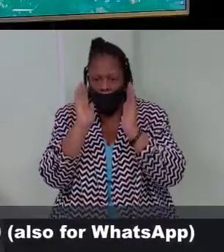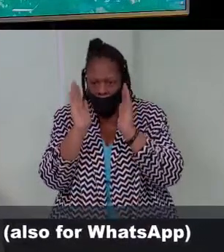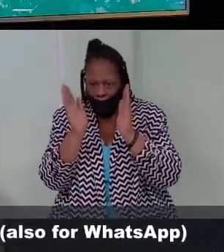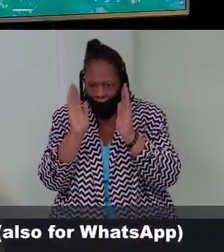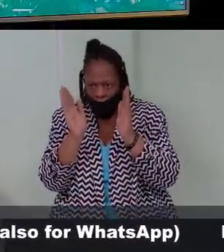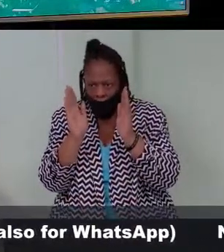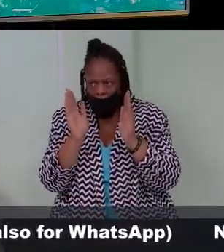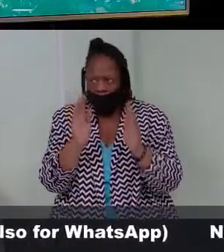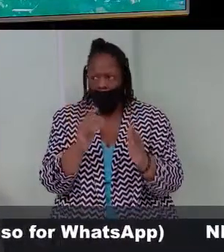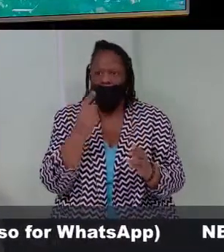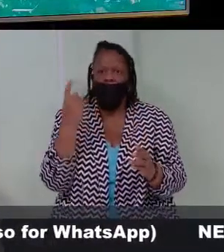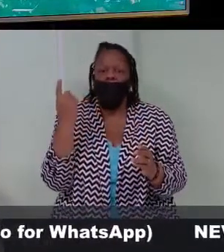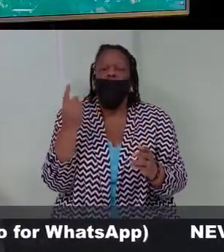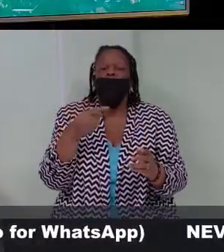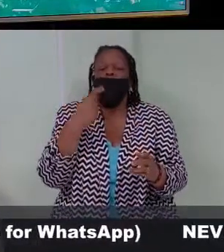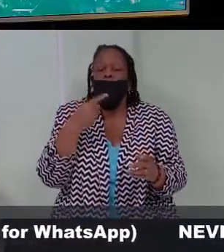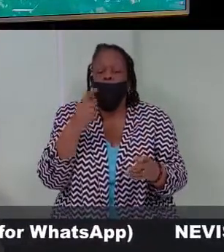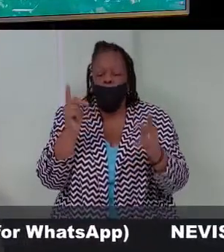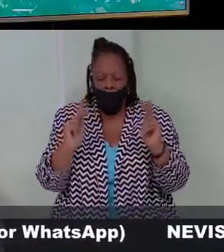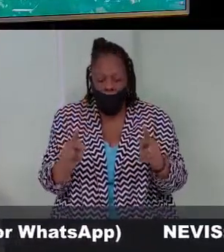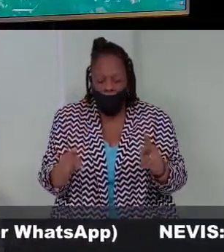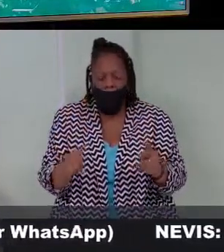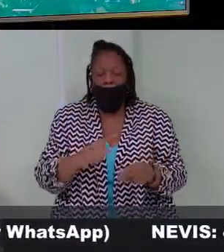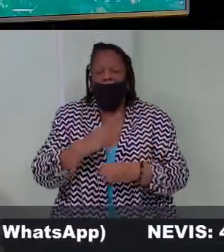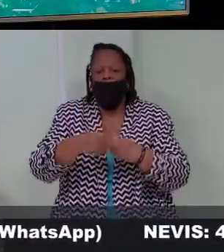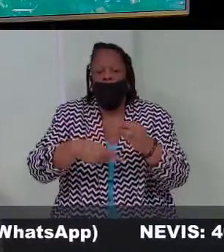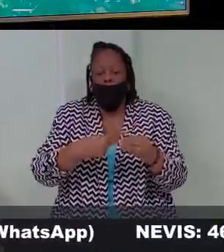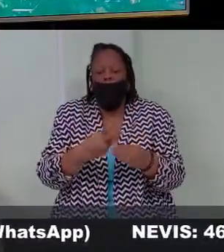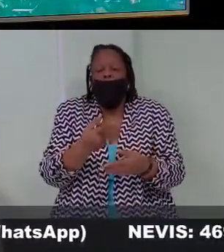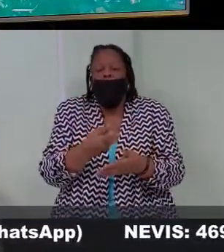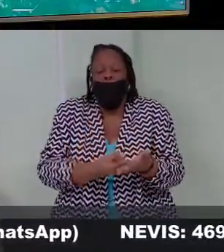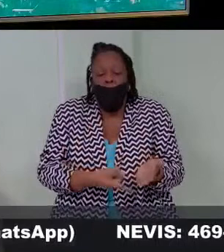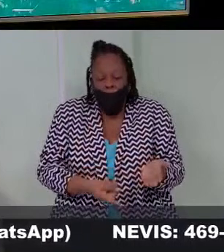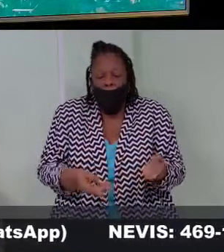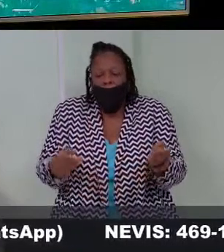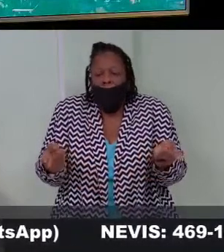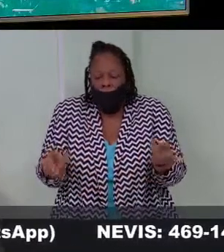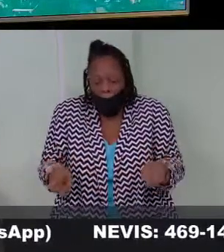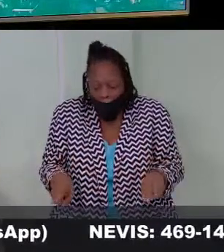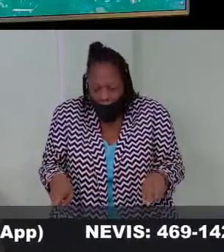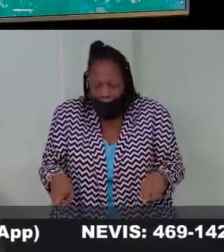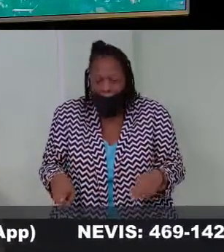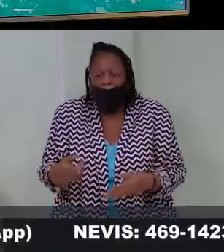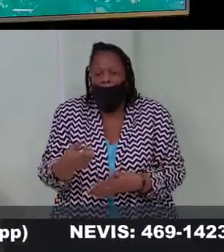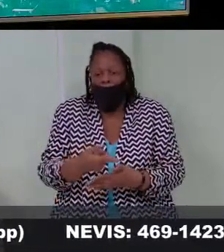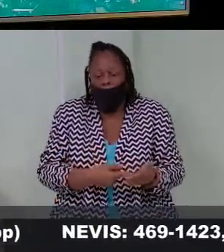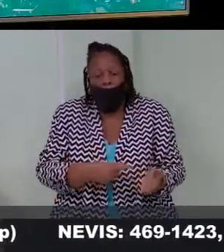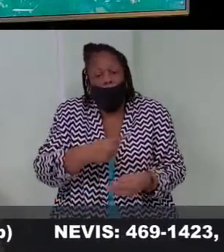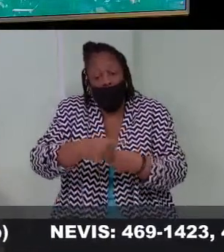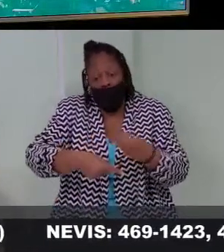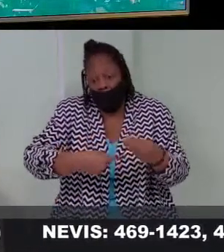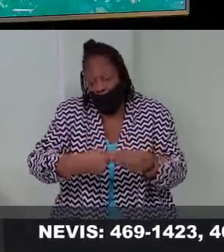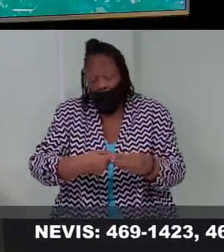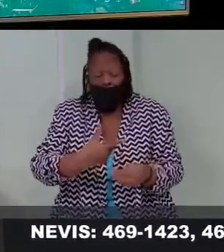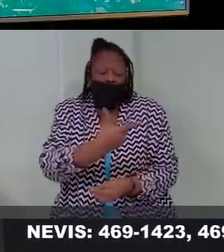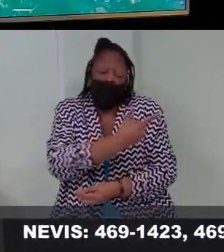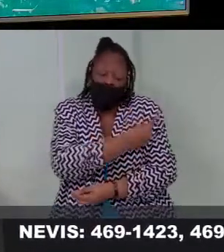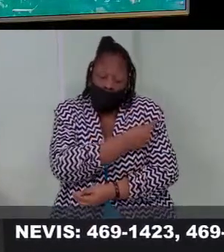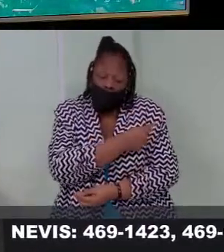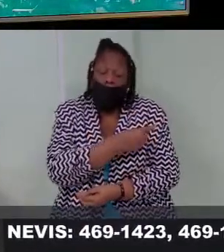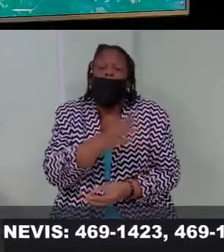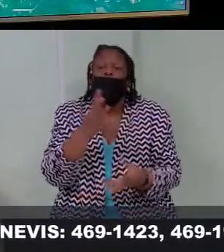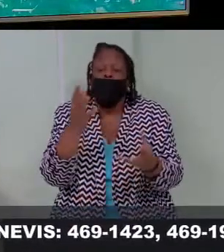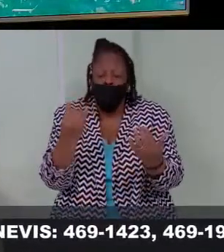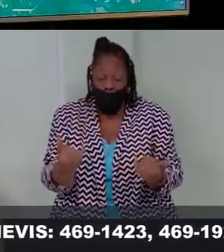on educating the public, providing you with all the detailed information about the AstraZeneca